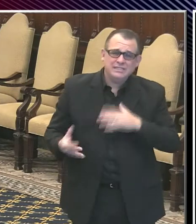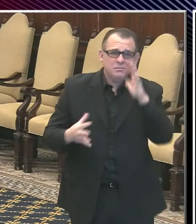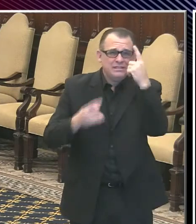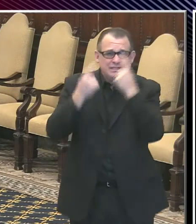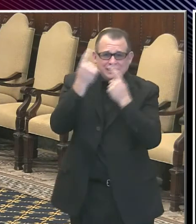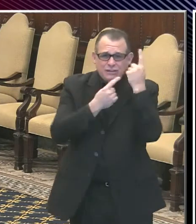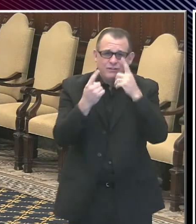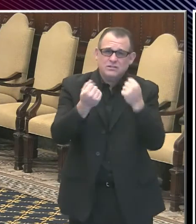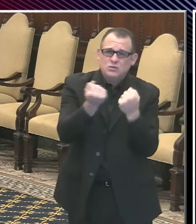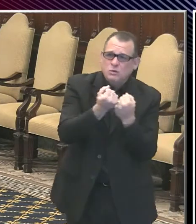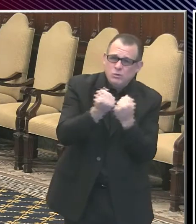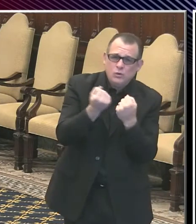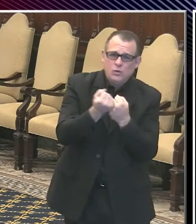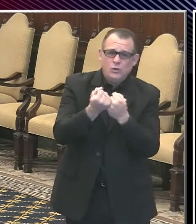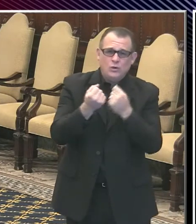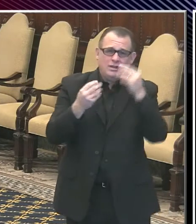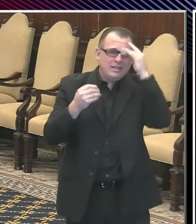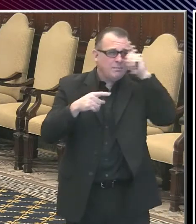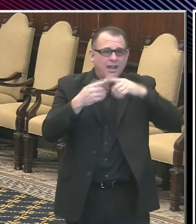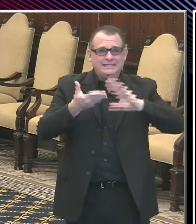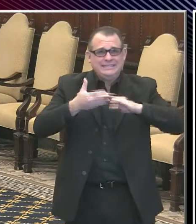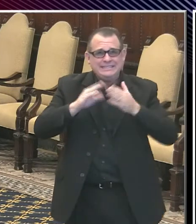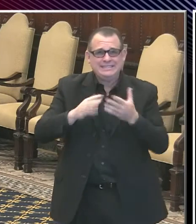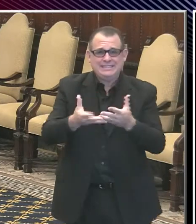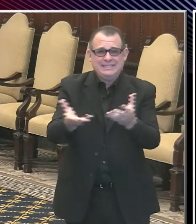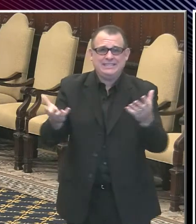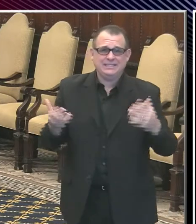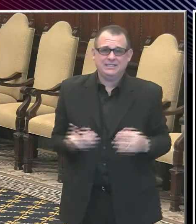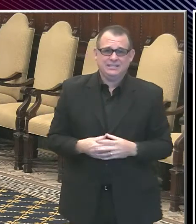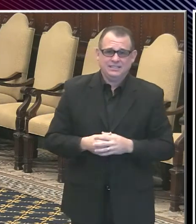being, real about the situation that we're dealing with, and